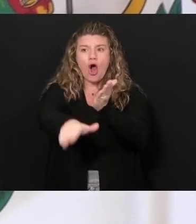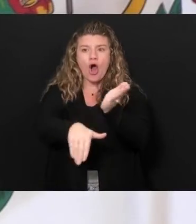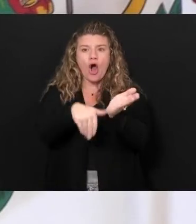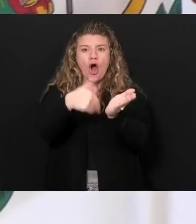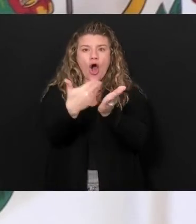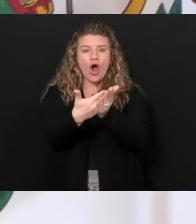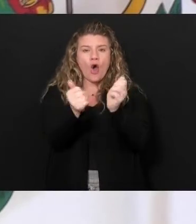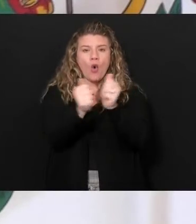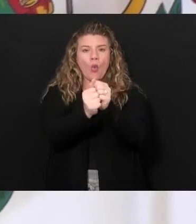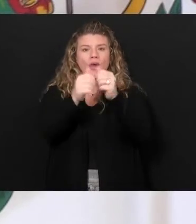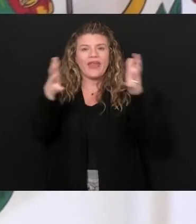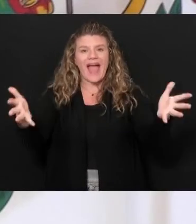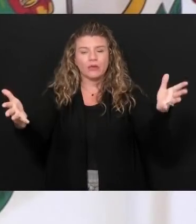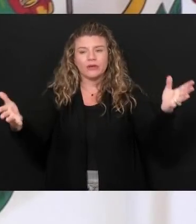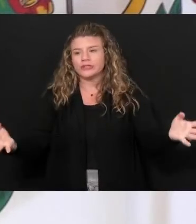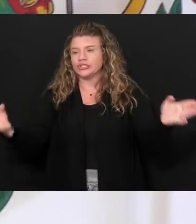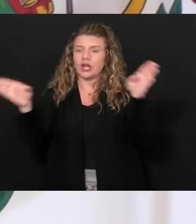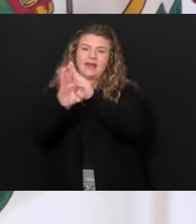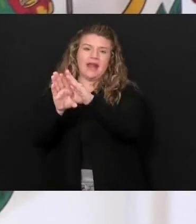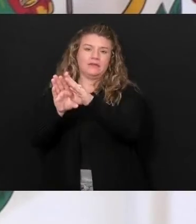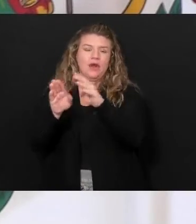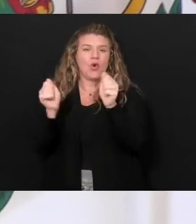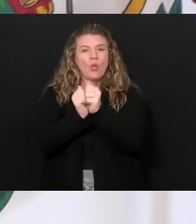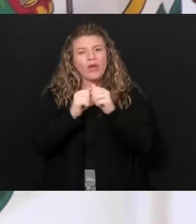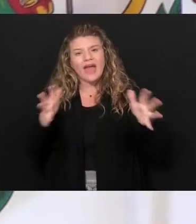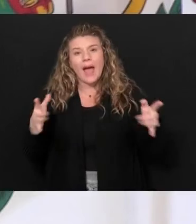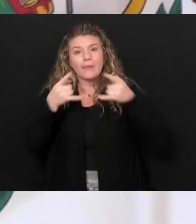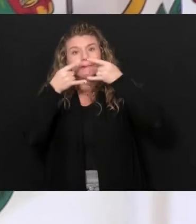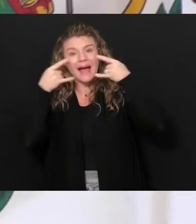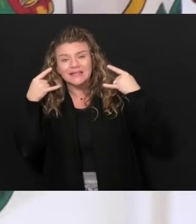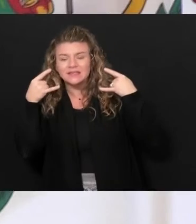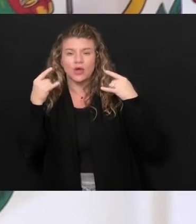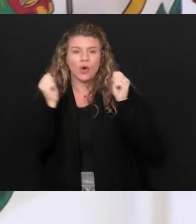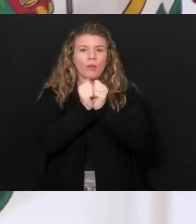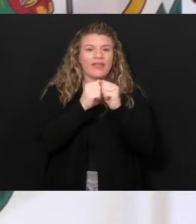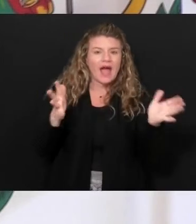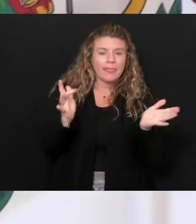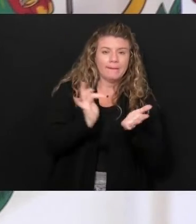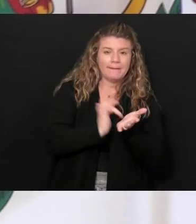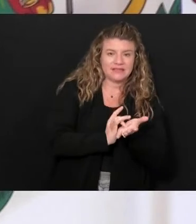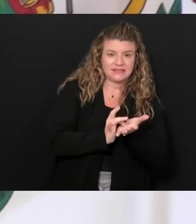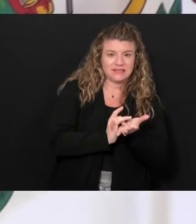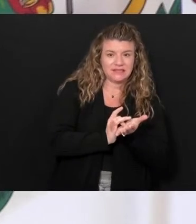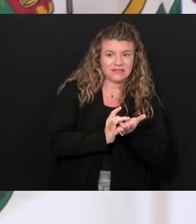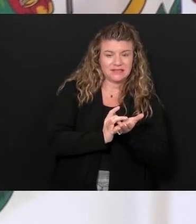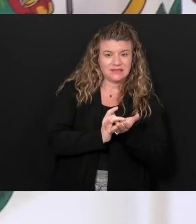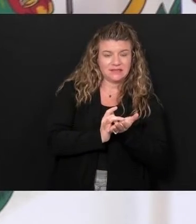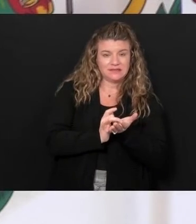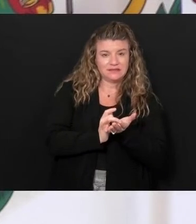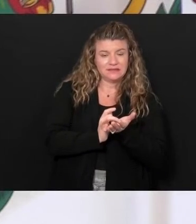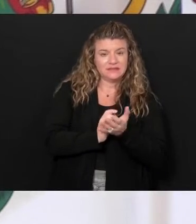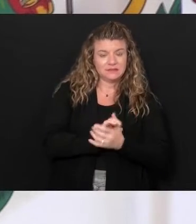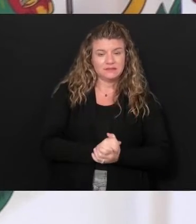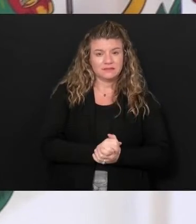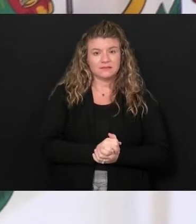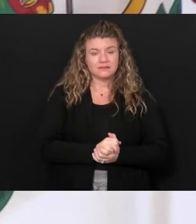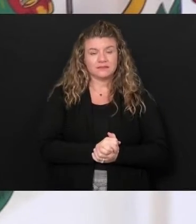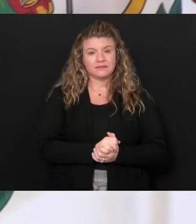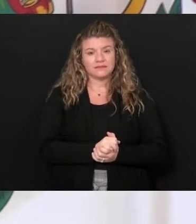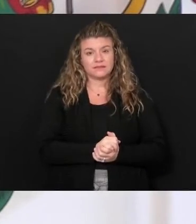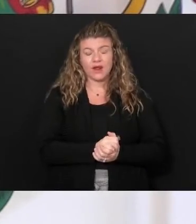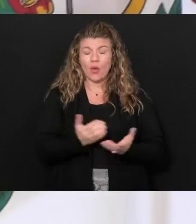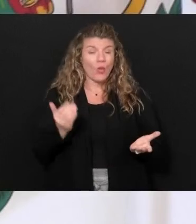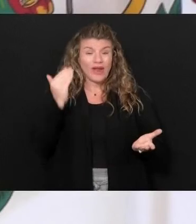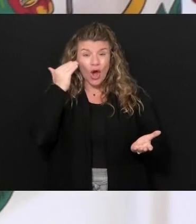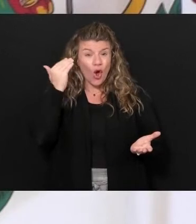without you wearing your mask all the time, without the vaccine. We